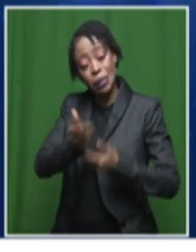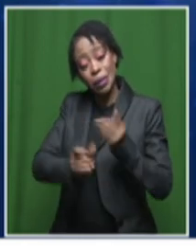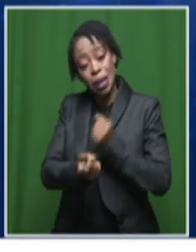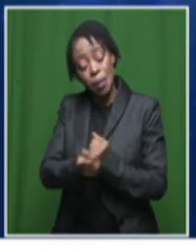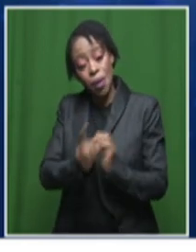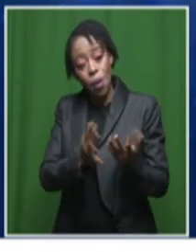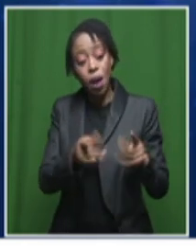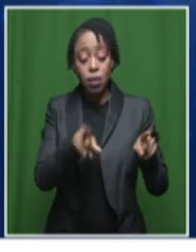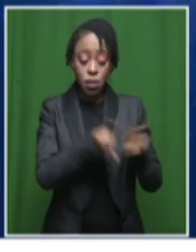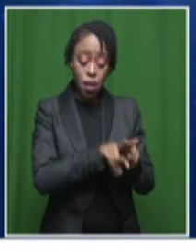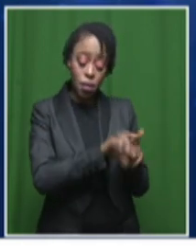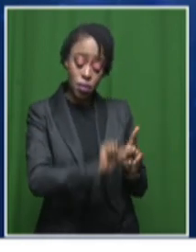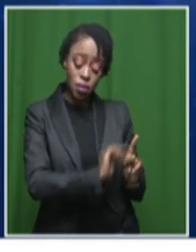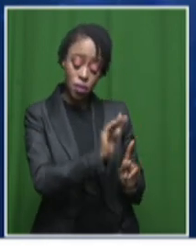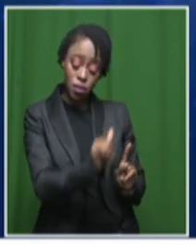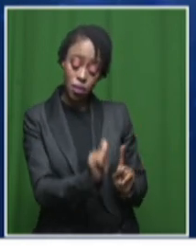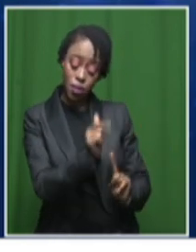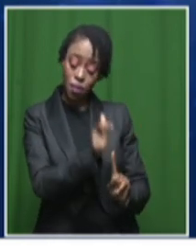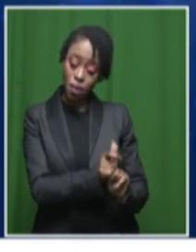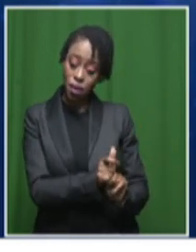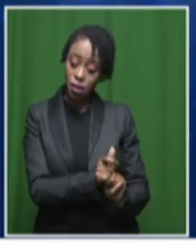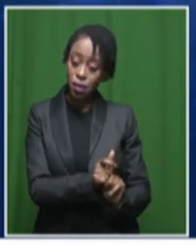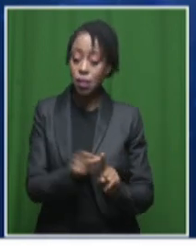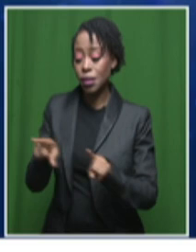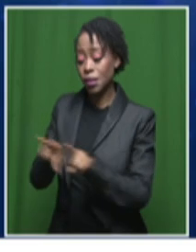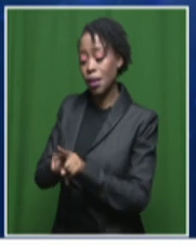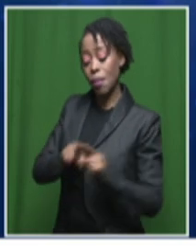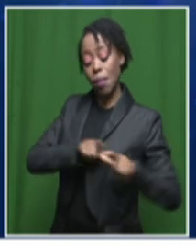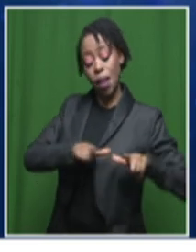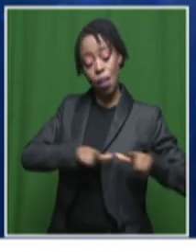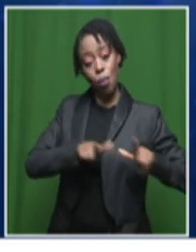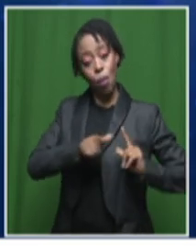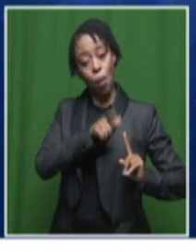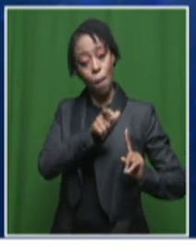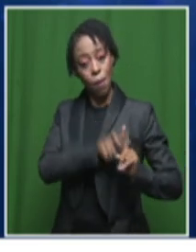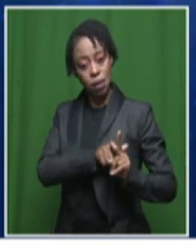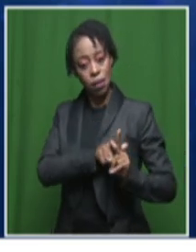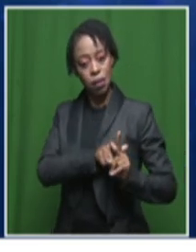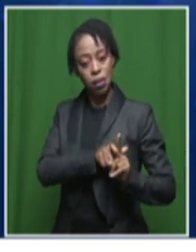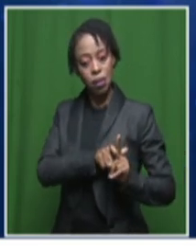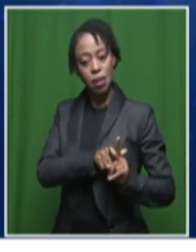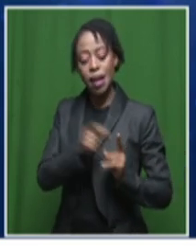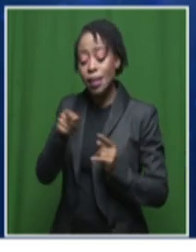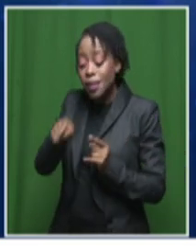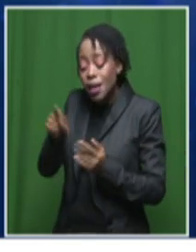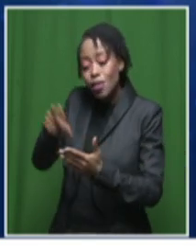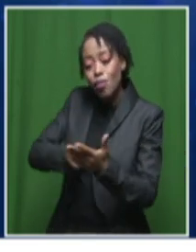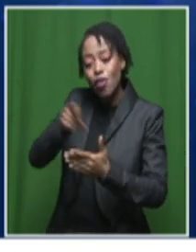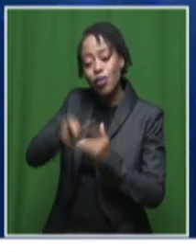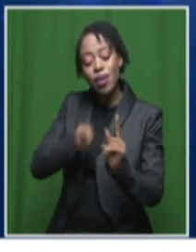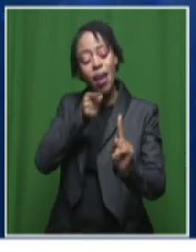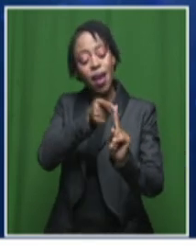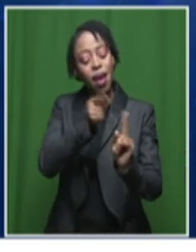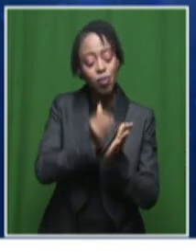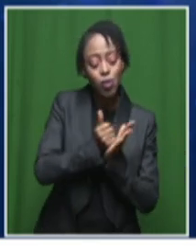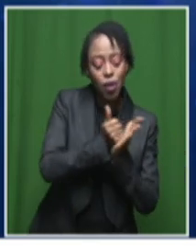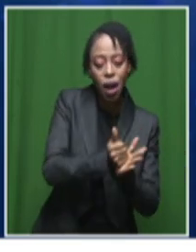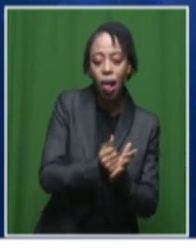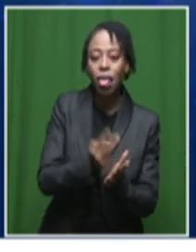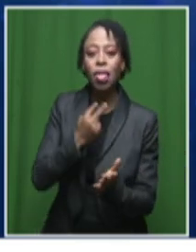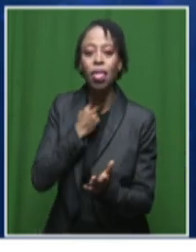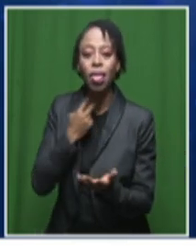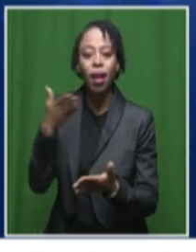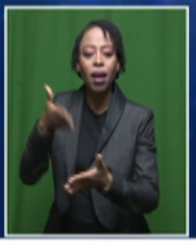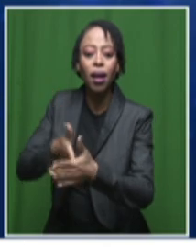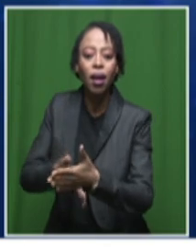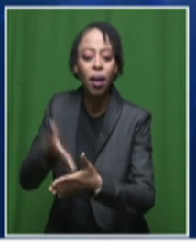very same South African whom, and the Limpopo citizen whom we did this project for, it's unable to get operated